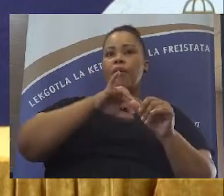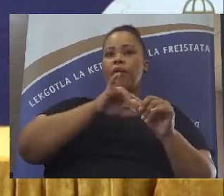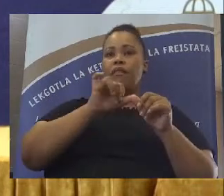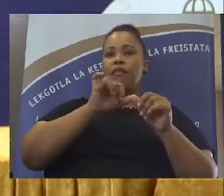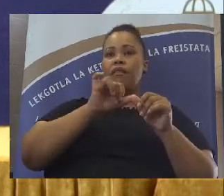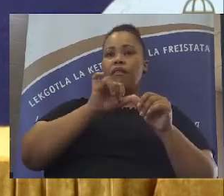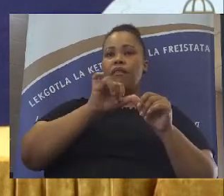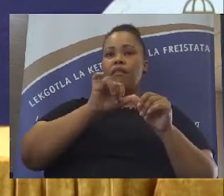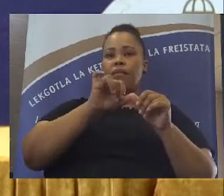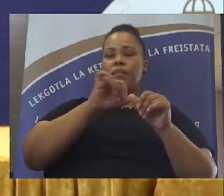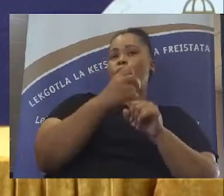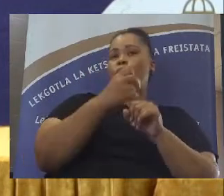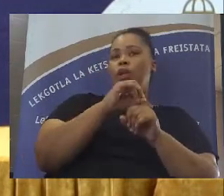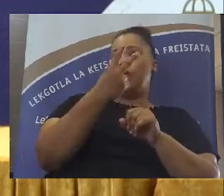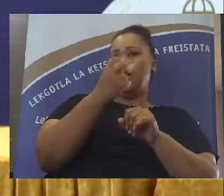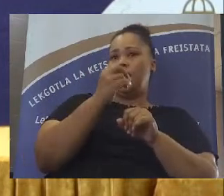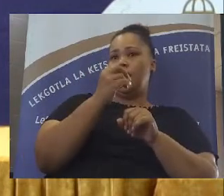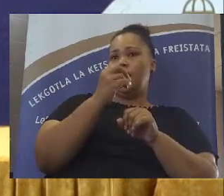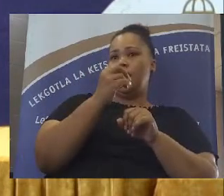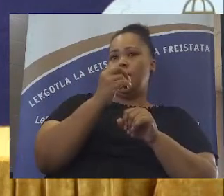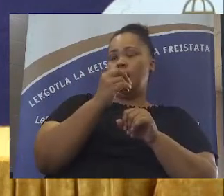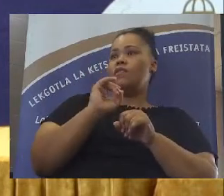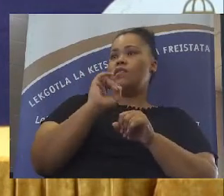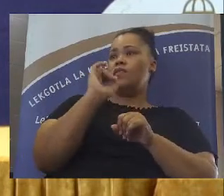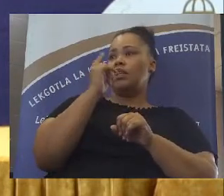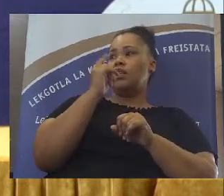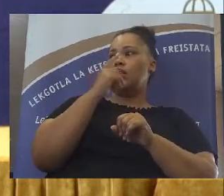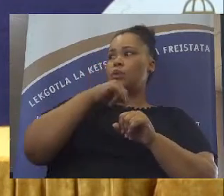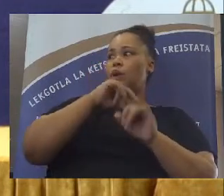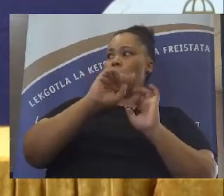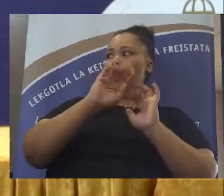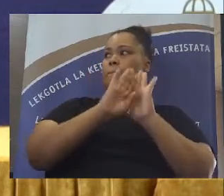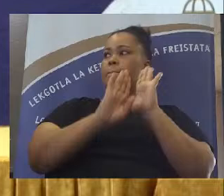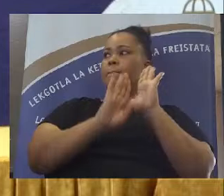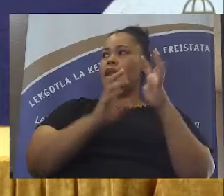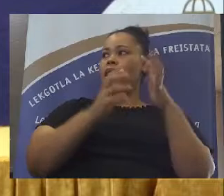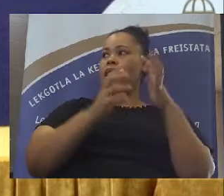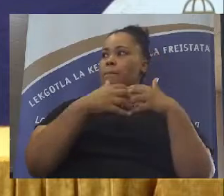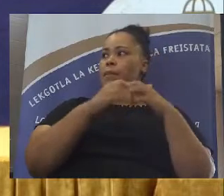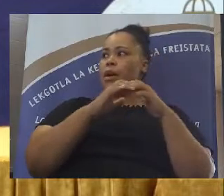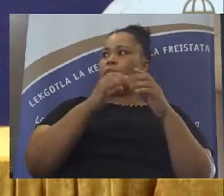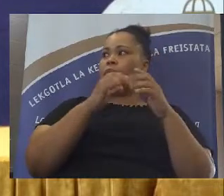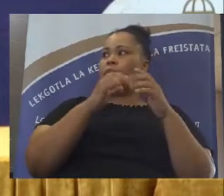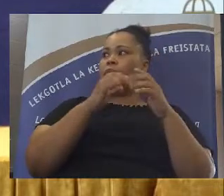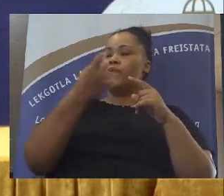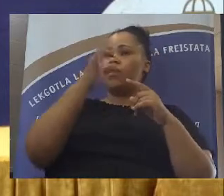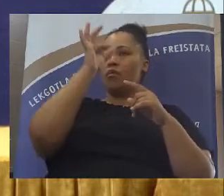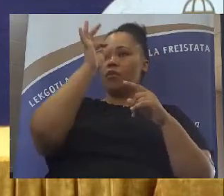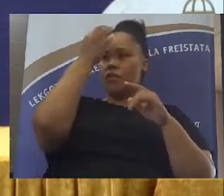in 2020, for the first time, we went out with a bill that was published in the Government Gazette.